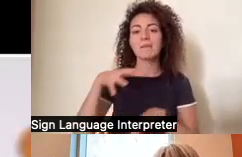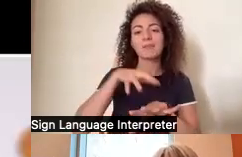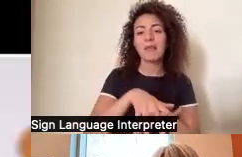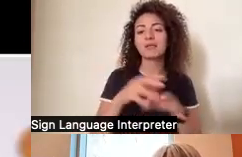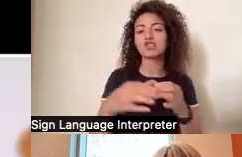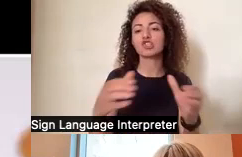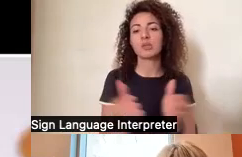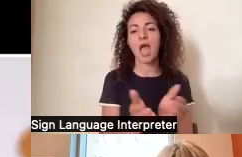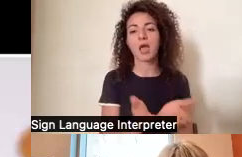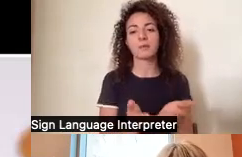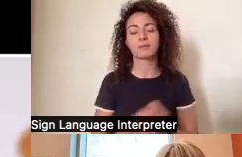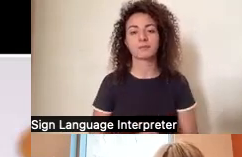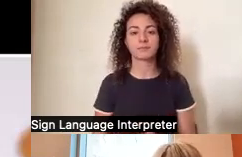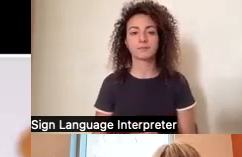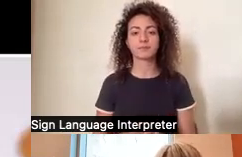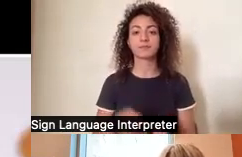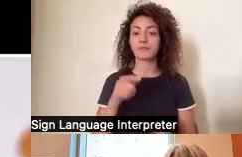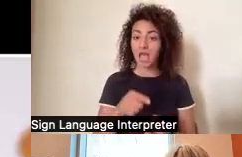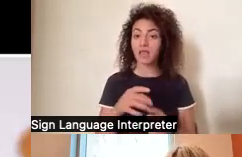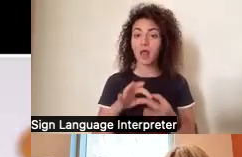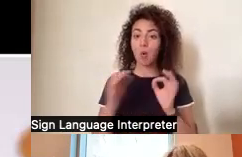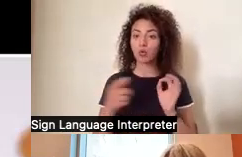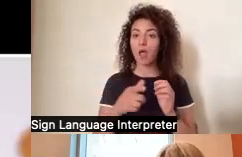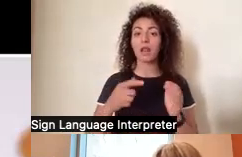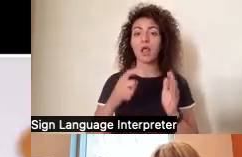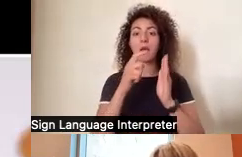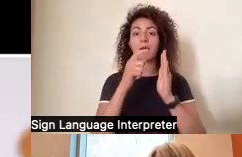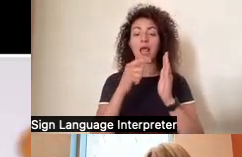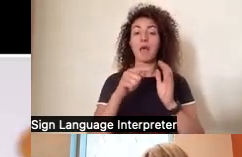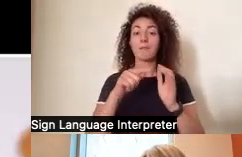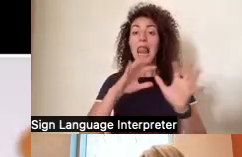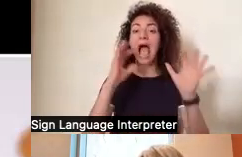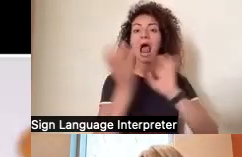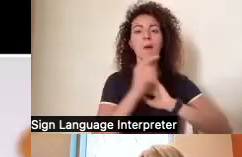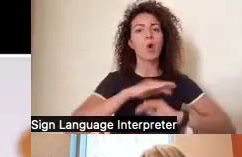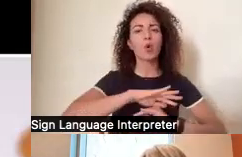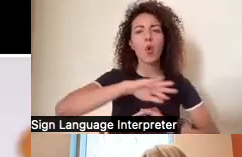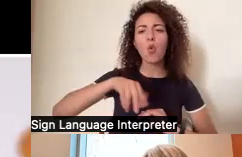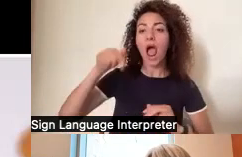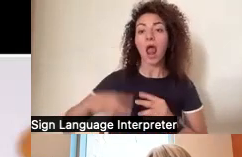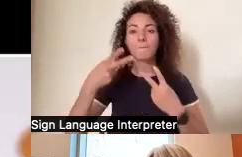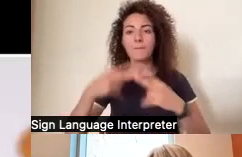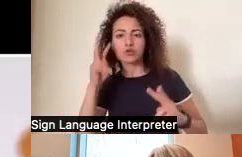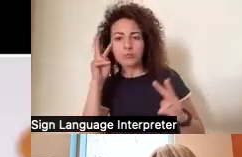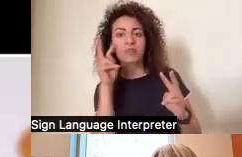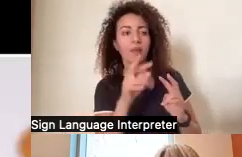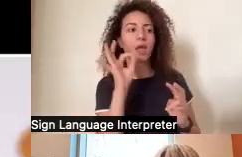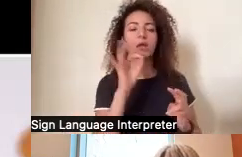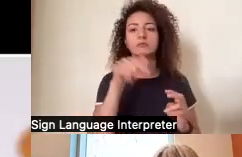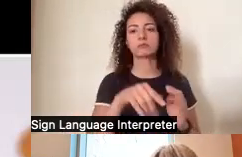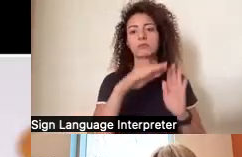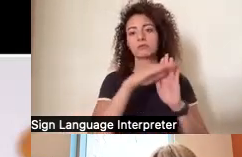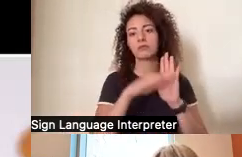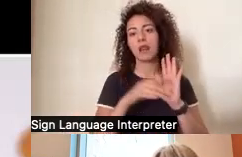social inclusion has received prominence in government policies across the globe, and which generally call for the furthering of